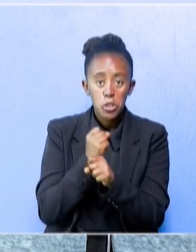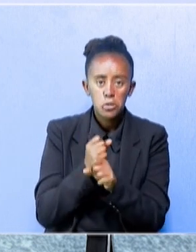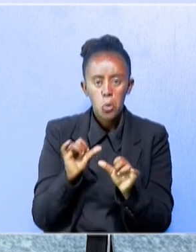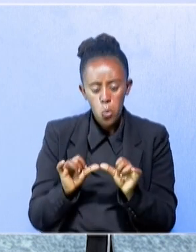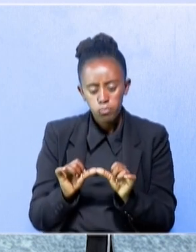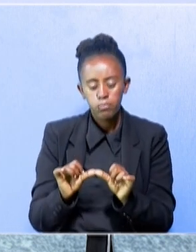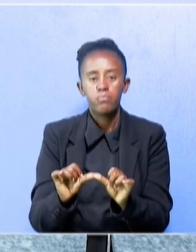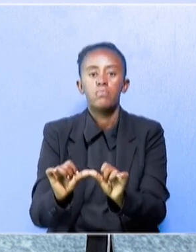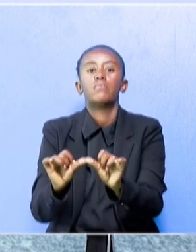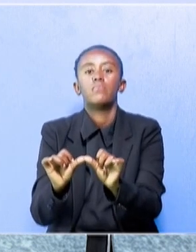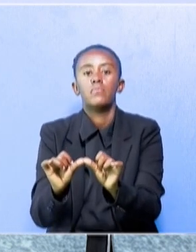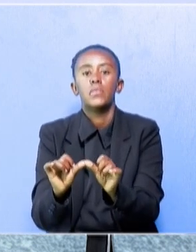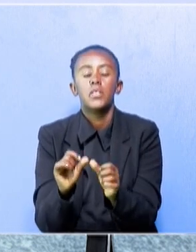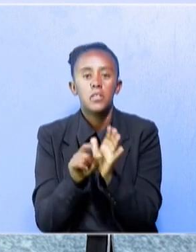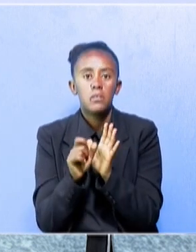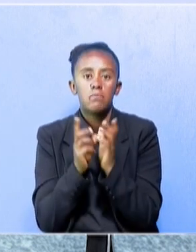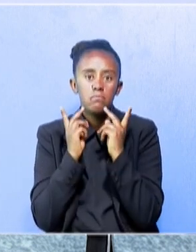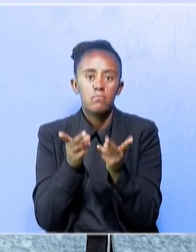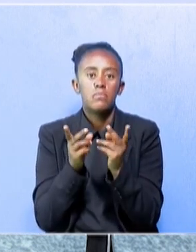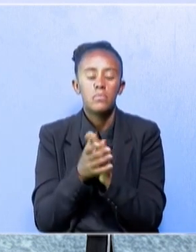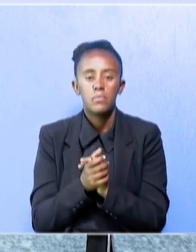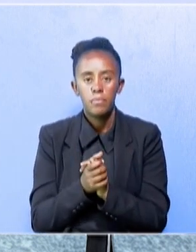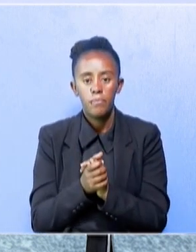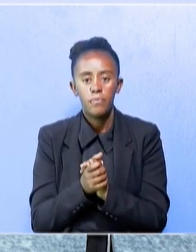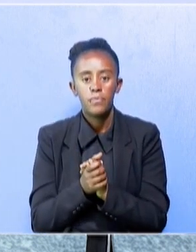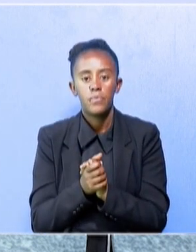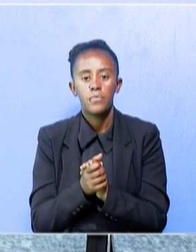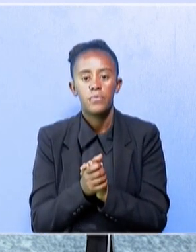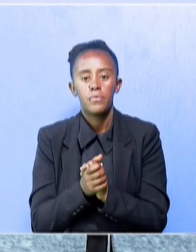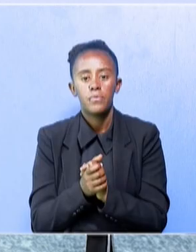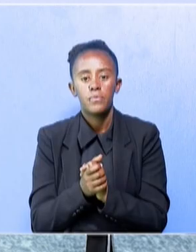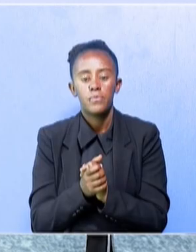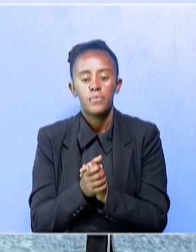I would like to show you one sample example here now. Right?